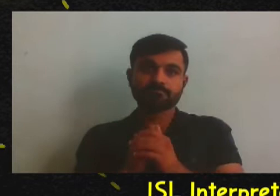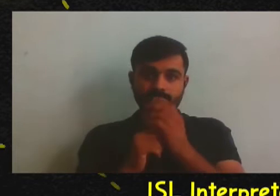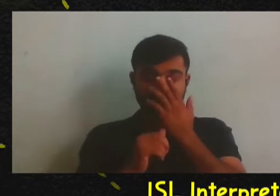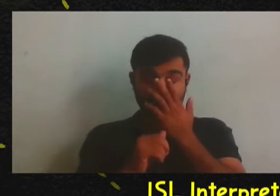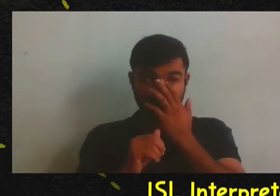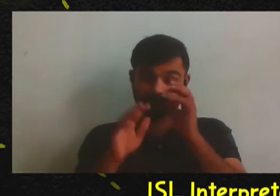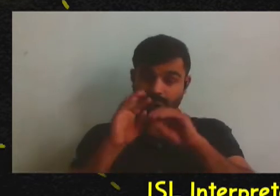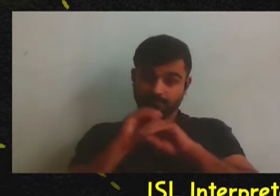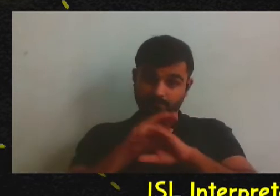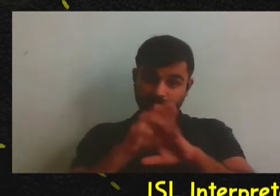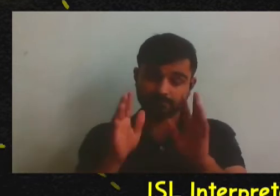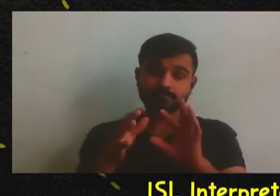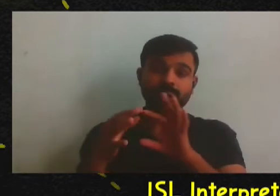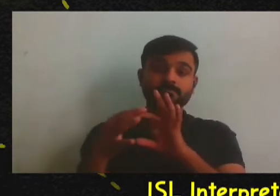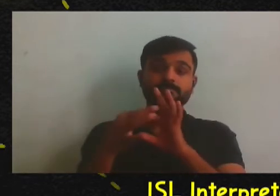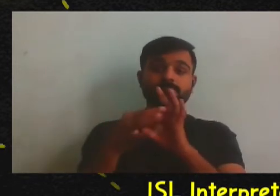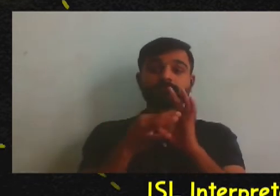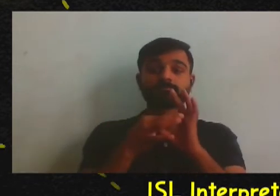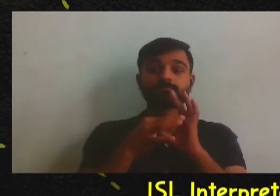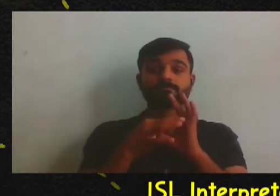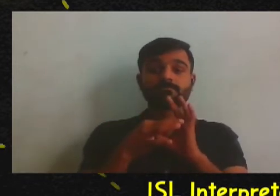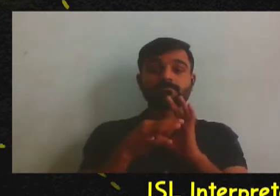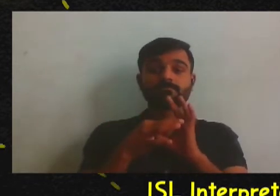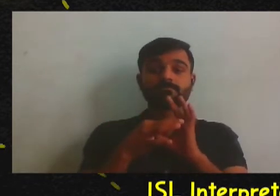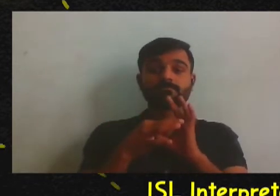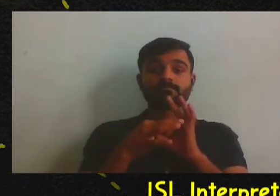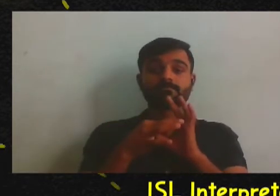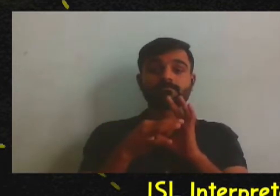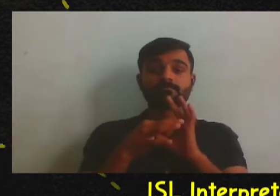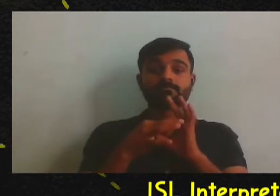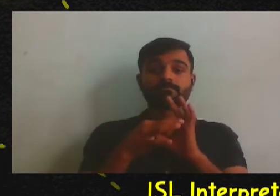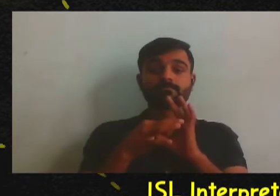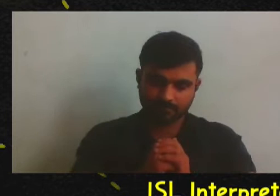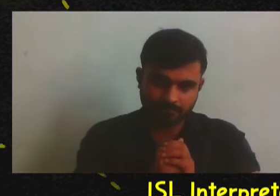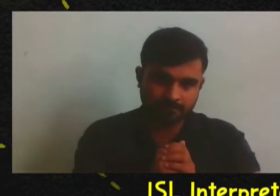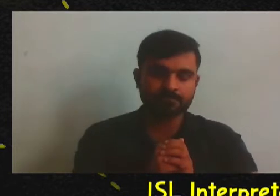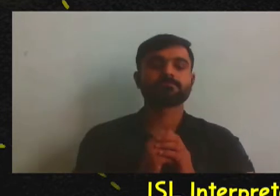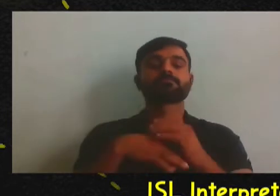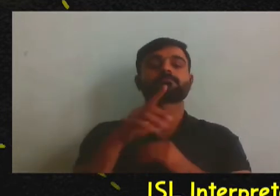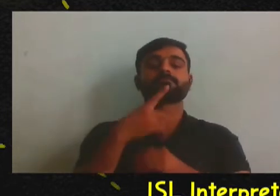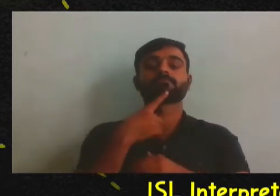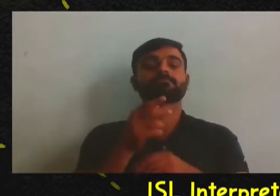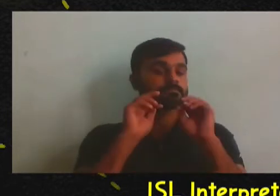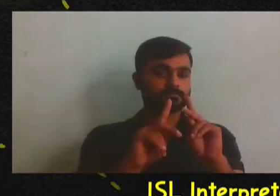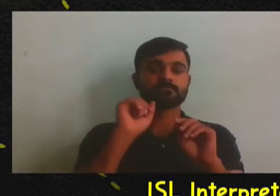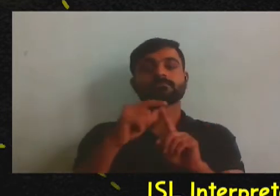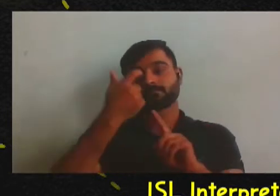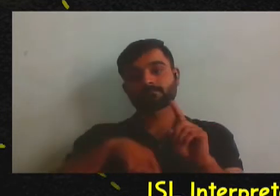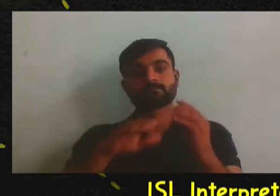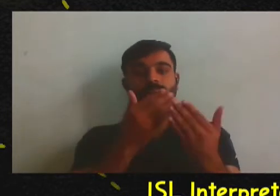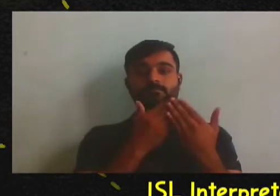impose on their children, right? So a protocol that says, okay, your personal safety